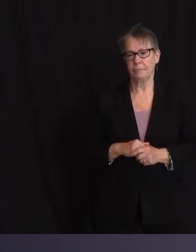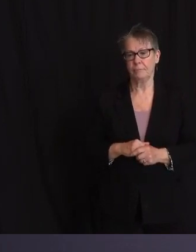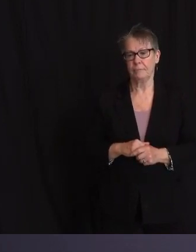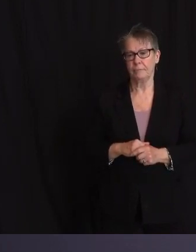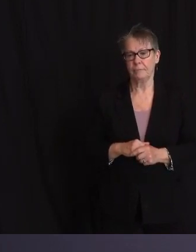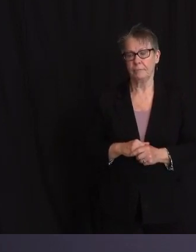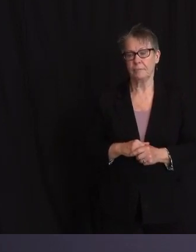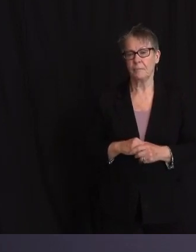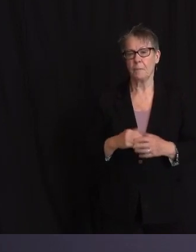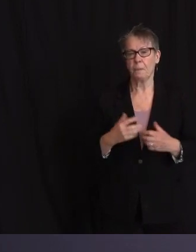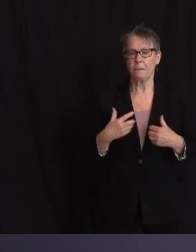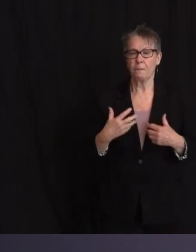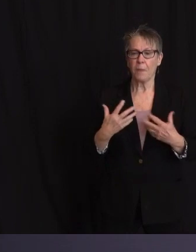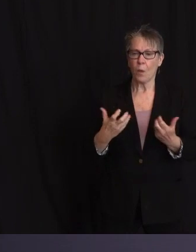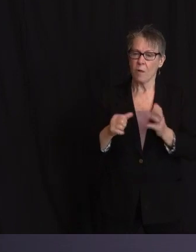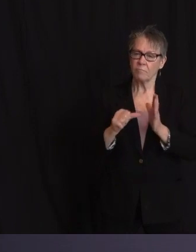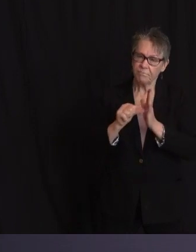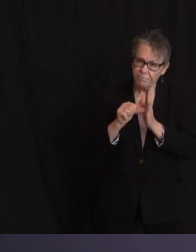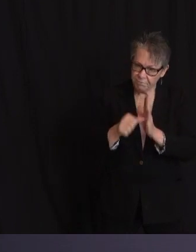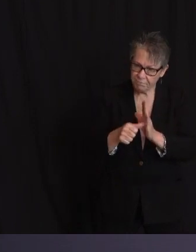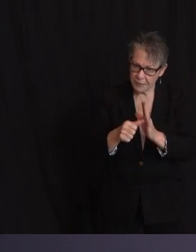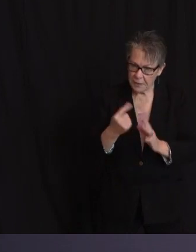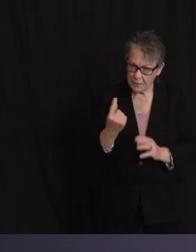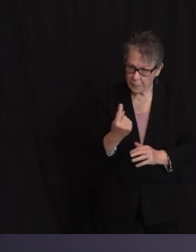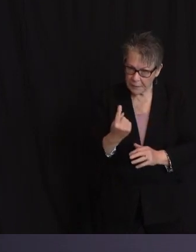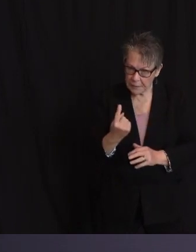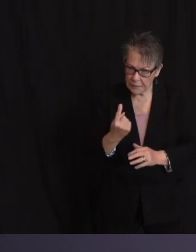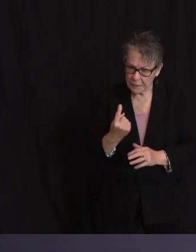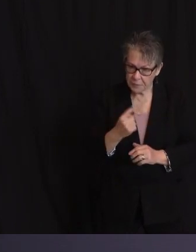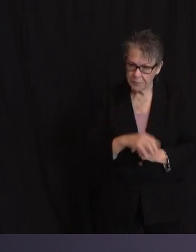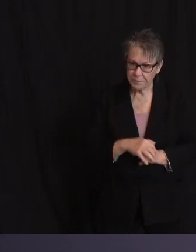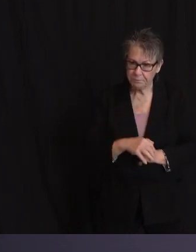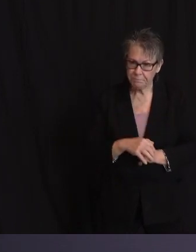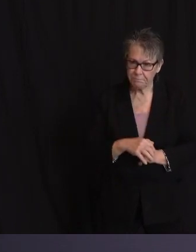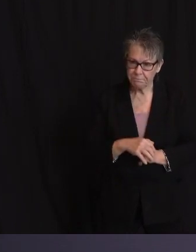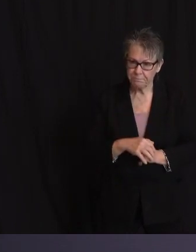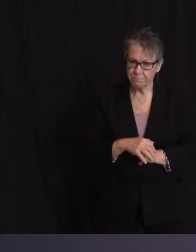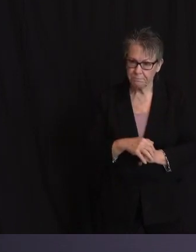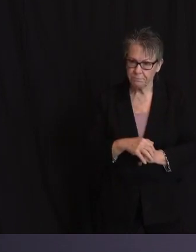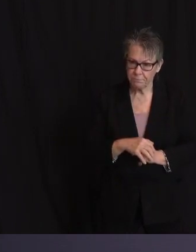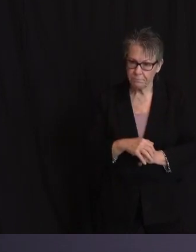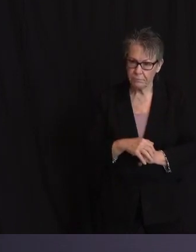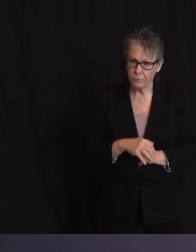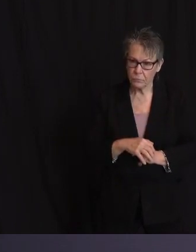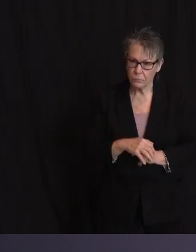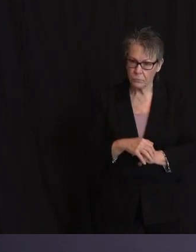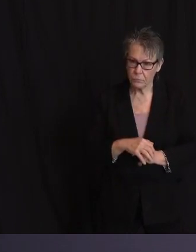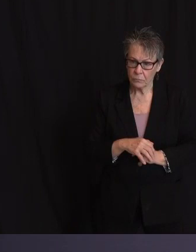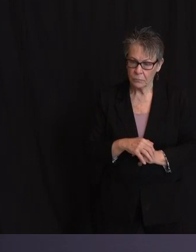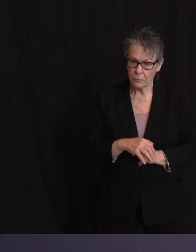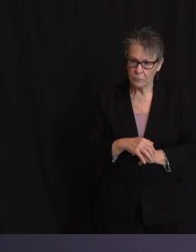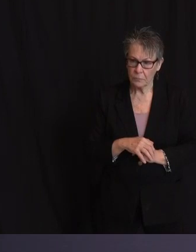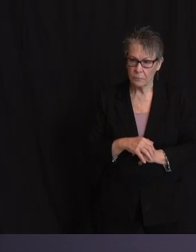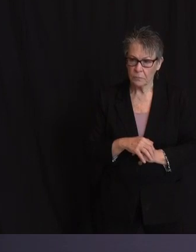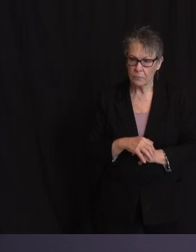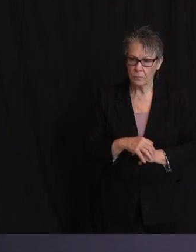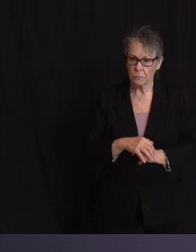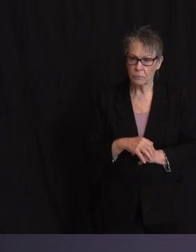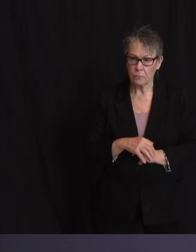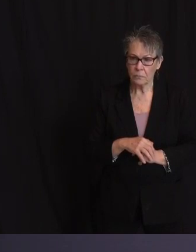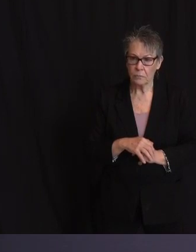He reiterated privately, just was a general matter, what's been said publicly, which is small businesses were the focus of 3.5.